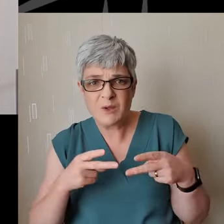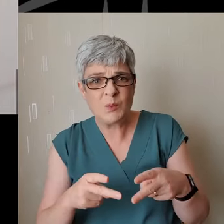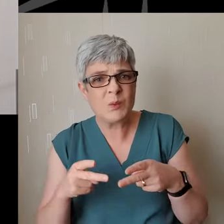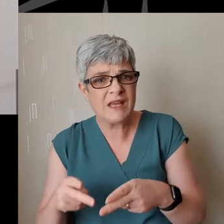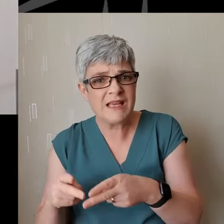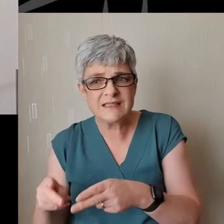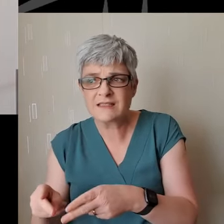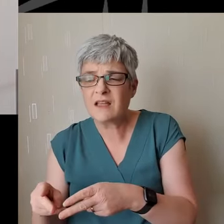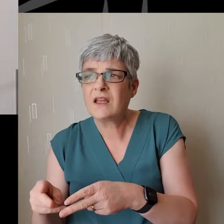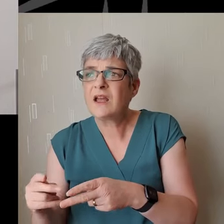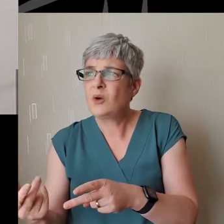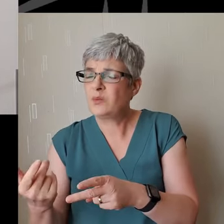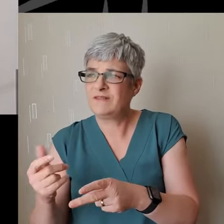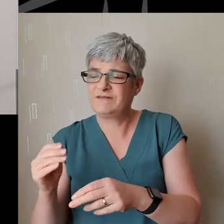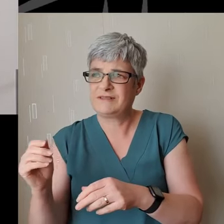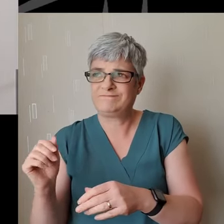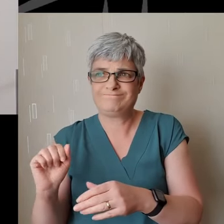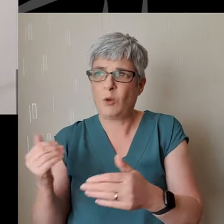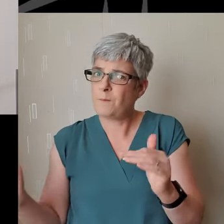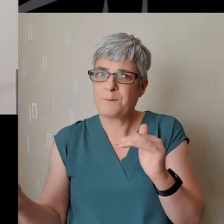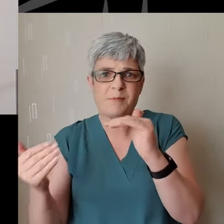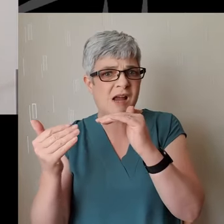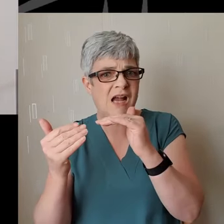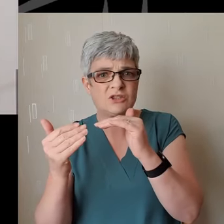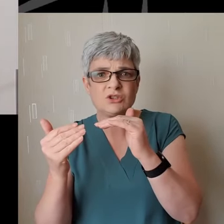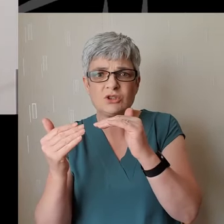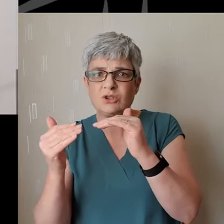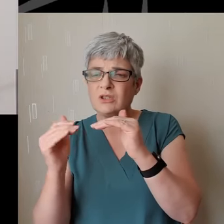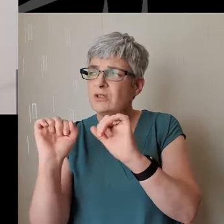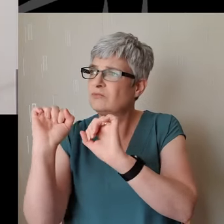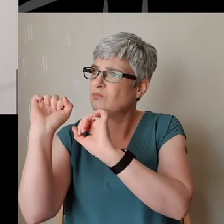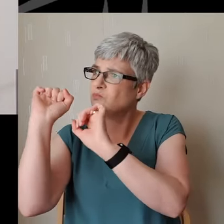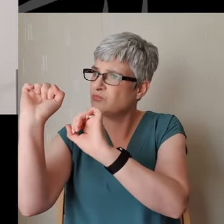have come short of all that you have asked and called us to be.